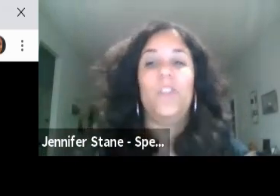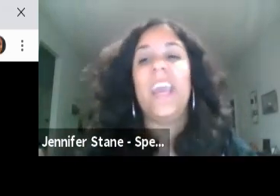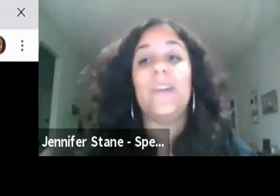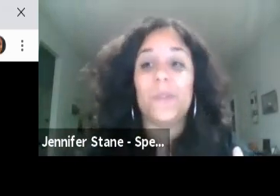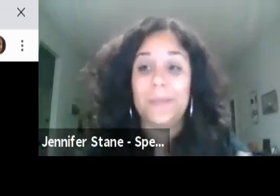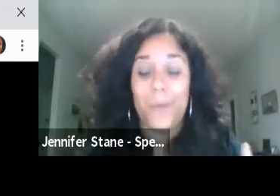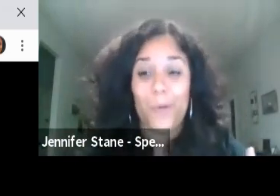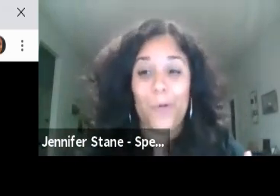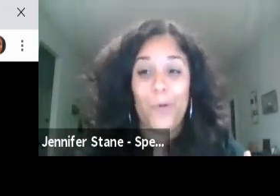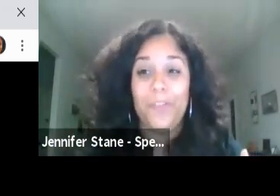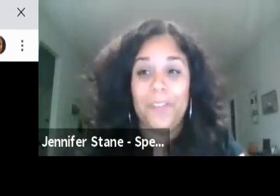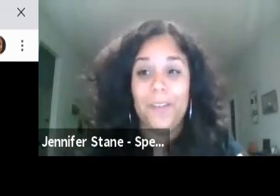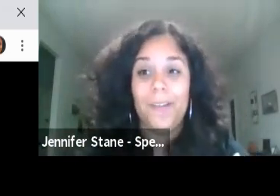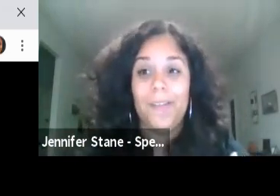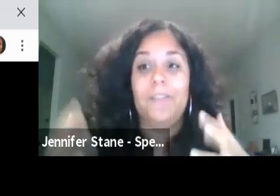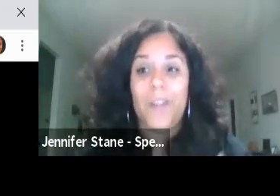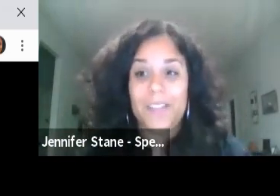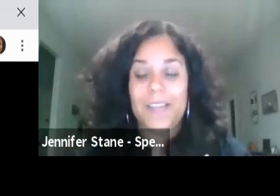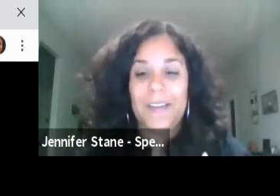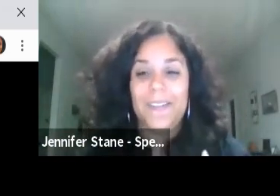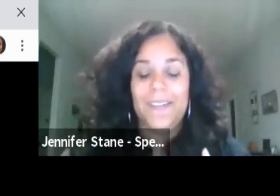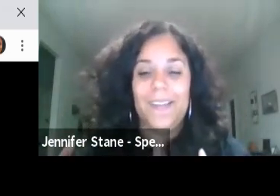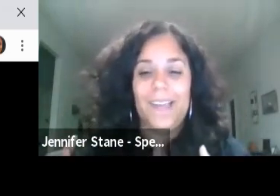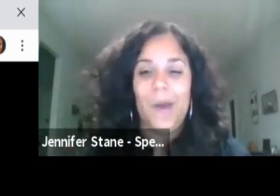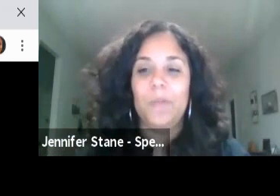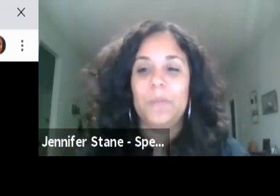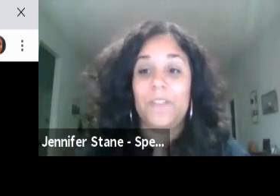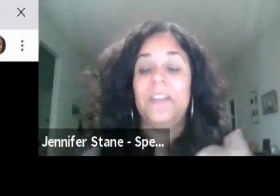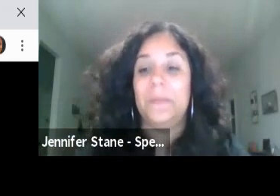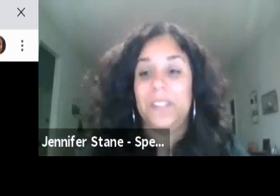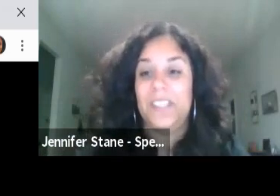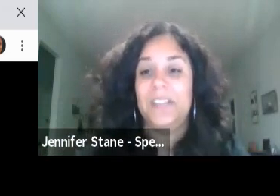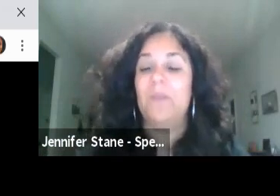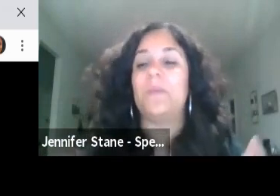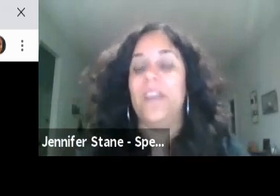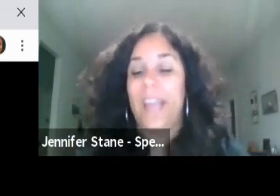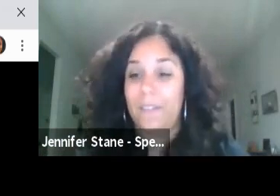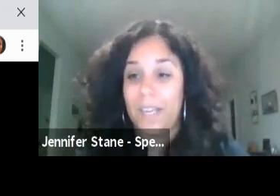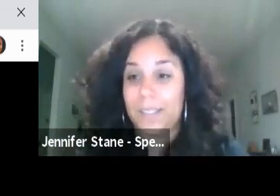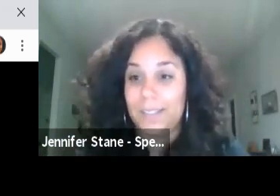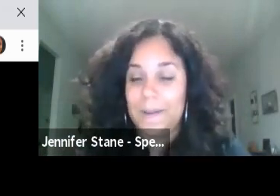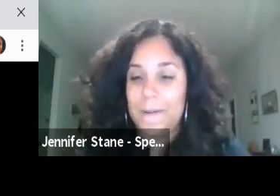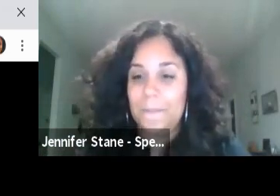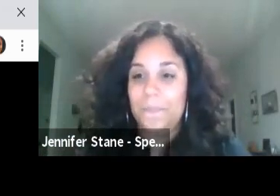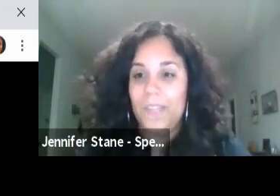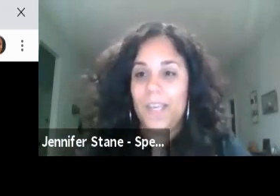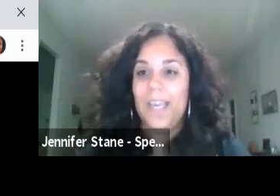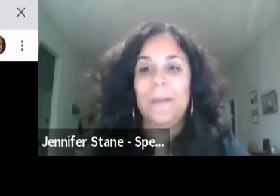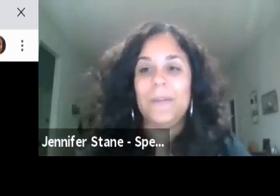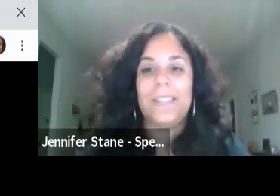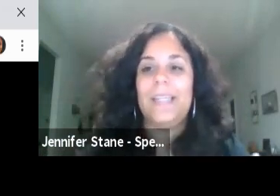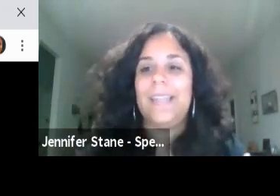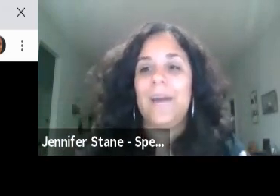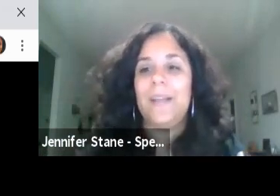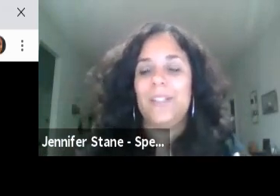were saying, well, you can't really prove that flossing helps prevent gum disease and helps prevent cavities.